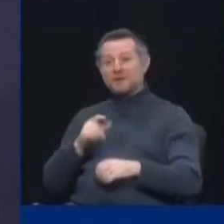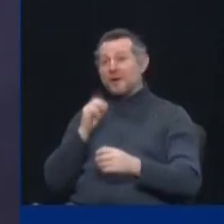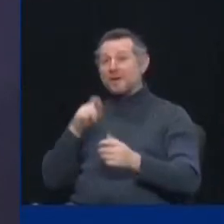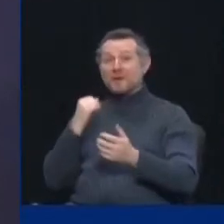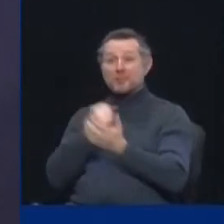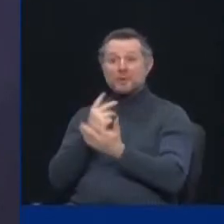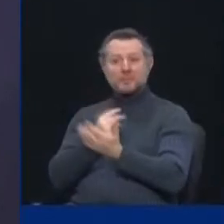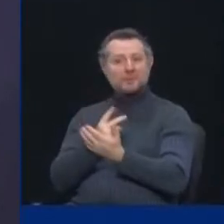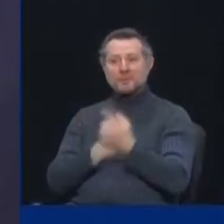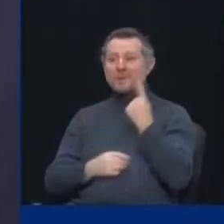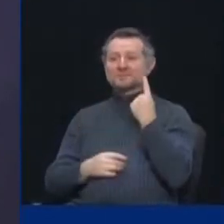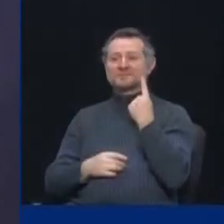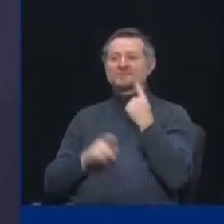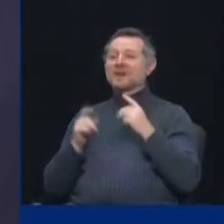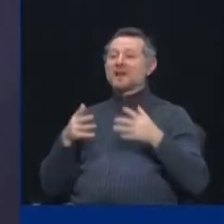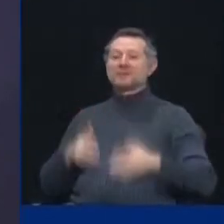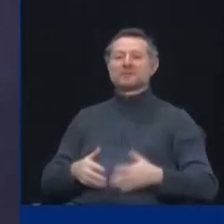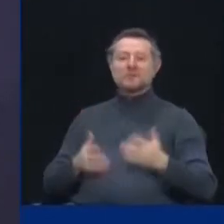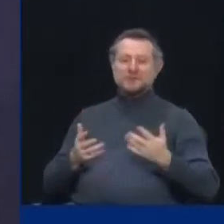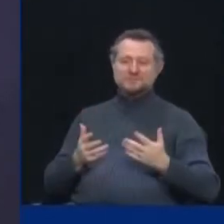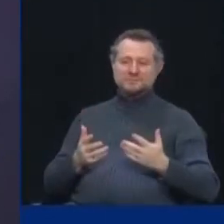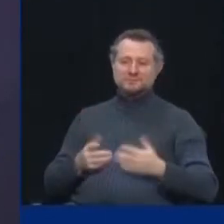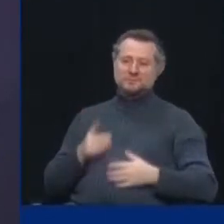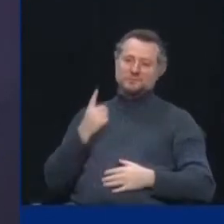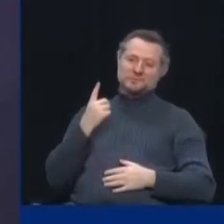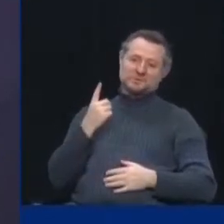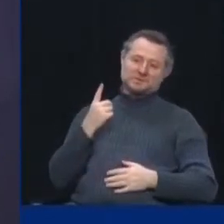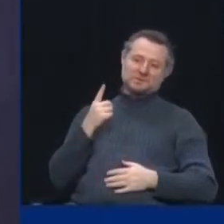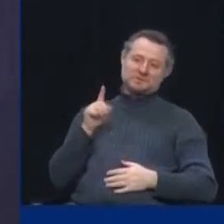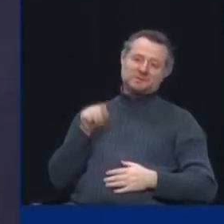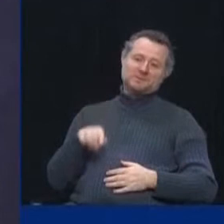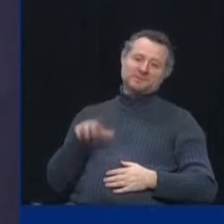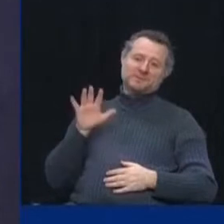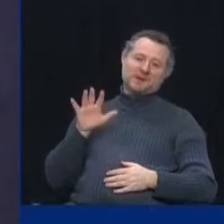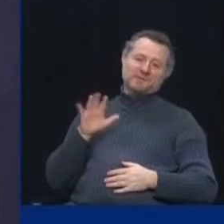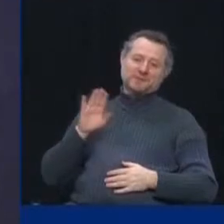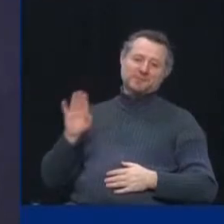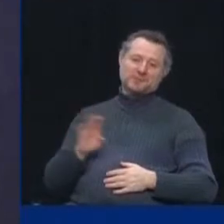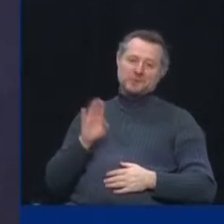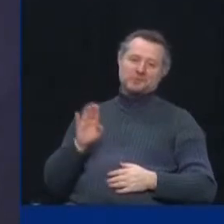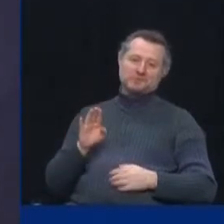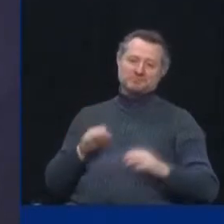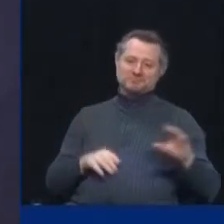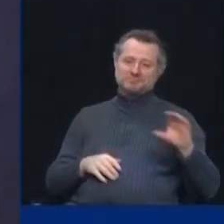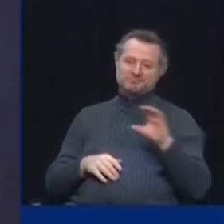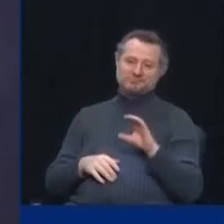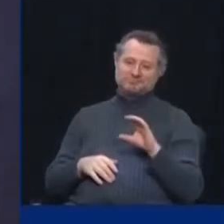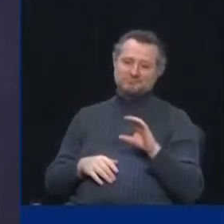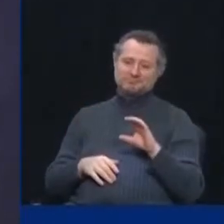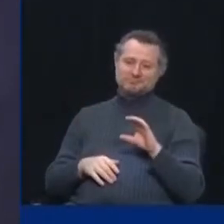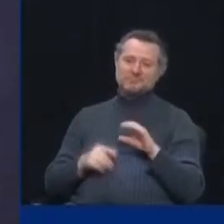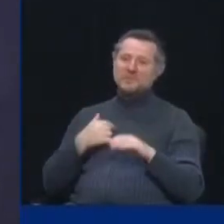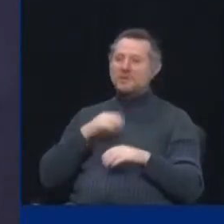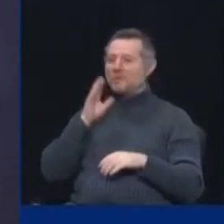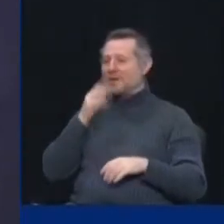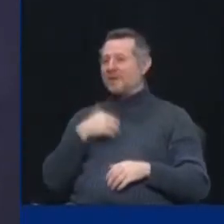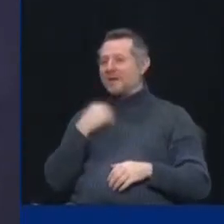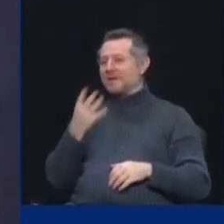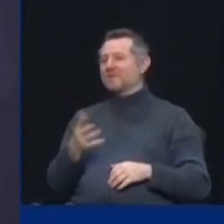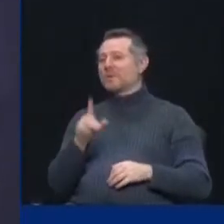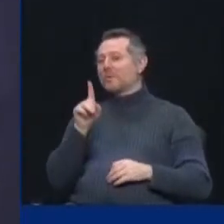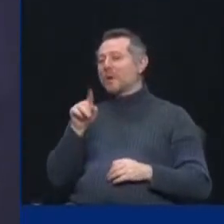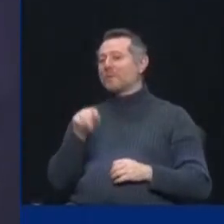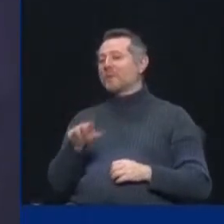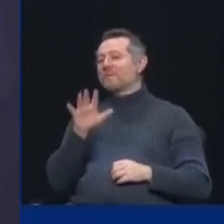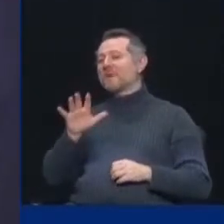essential element. You needed $1.5 billion. And I'll give you 1.5 billion reasons why it's hard to get $1.5